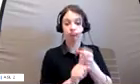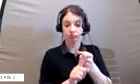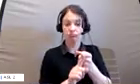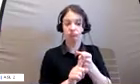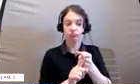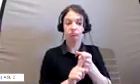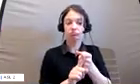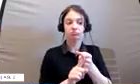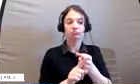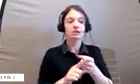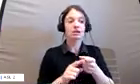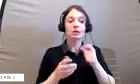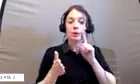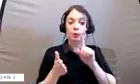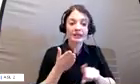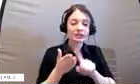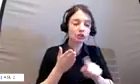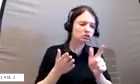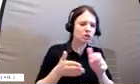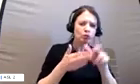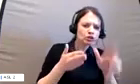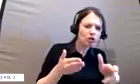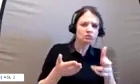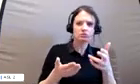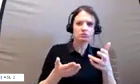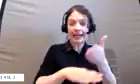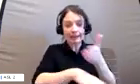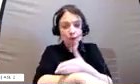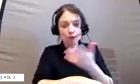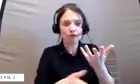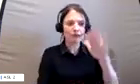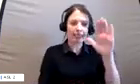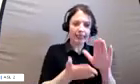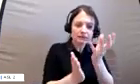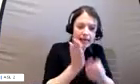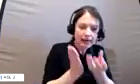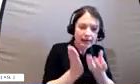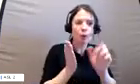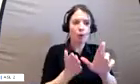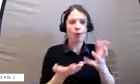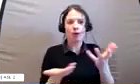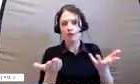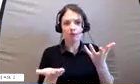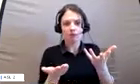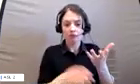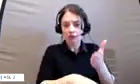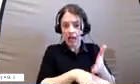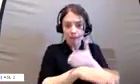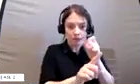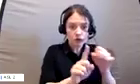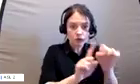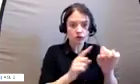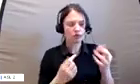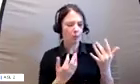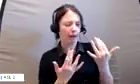researched or identified. So we're still we're still waiting to see the impact of